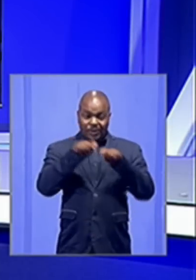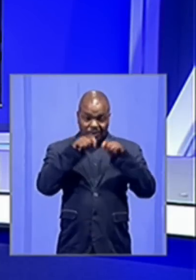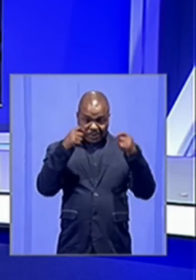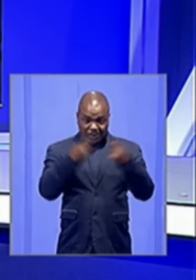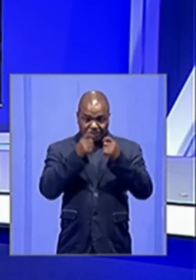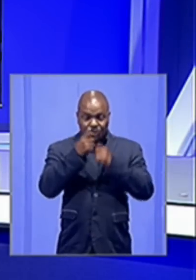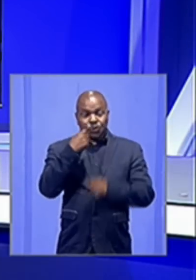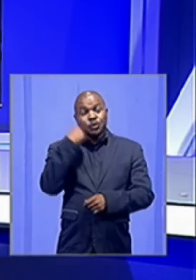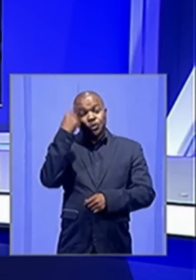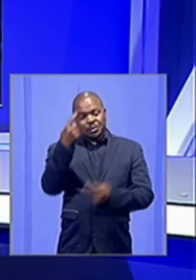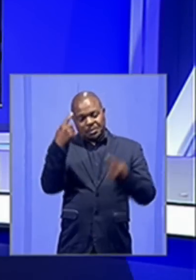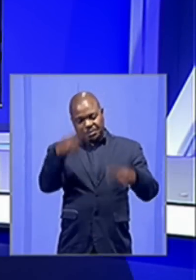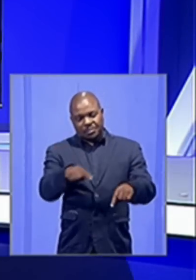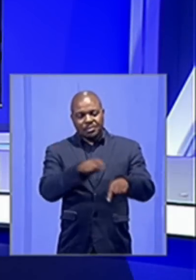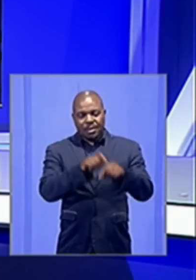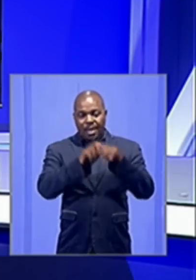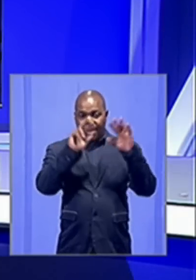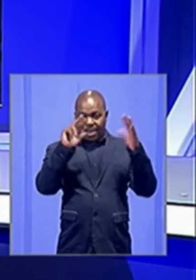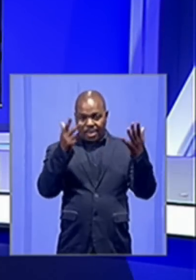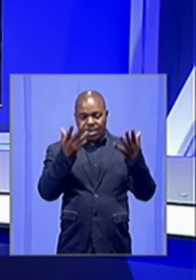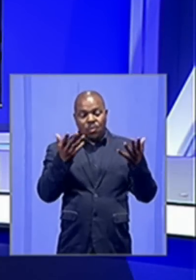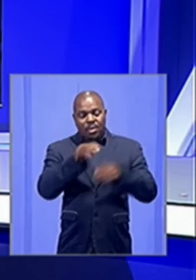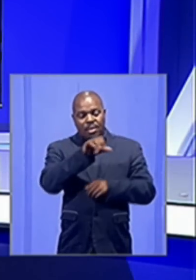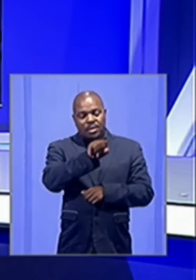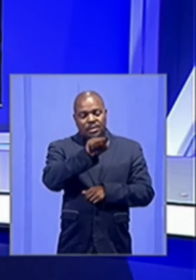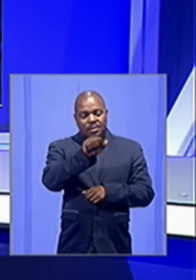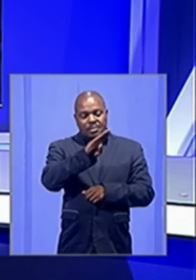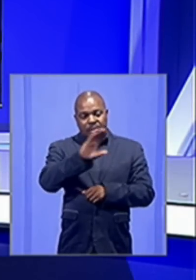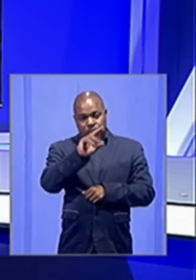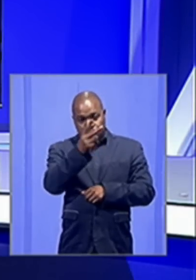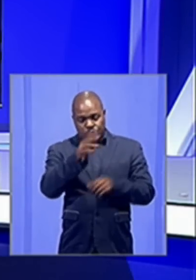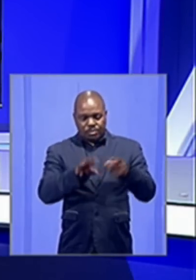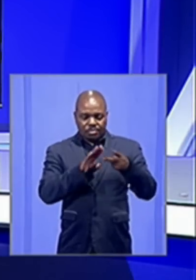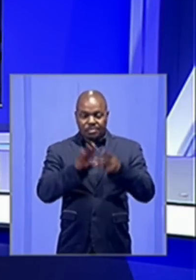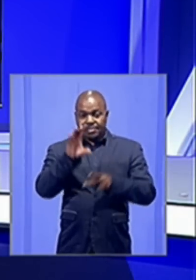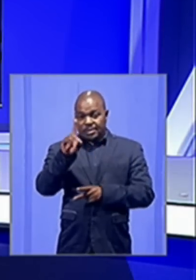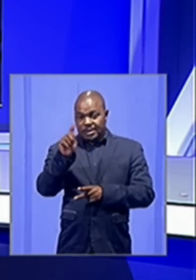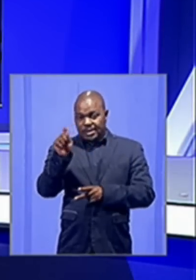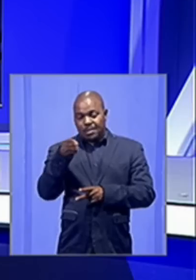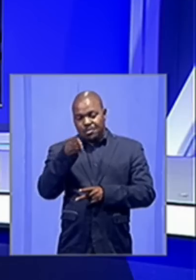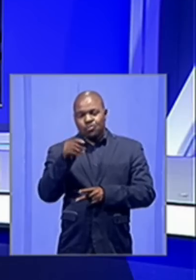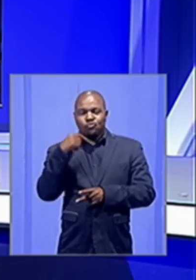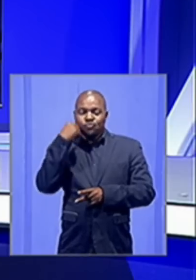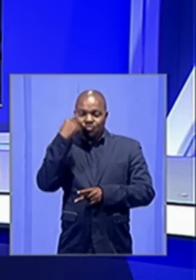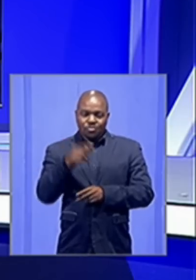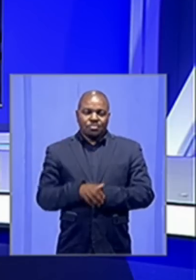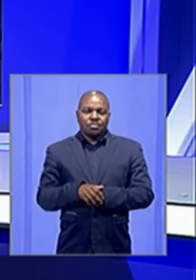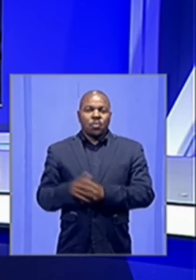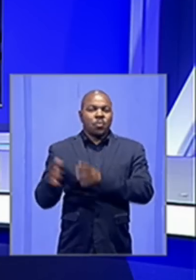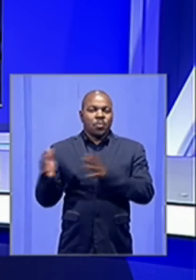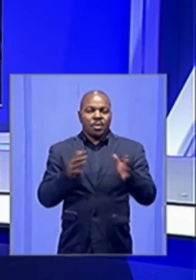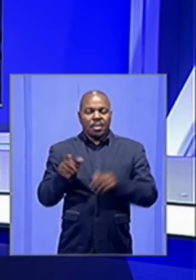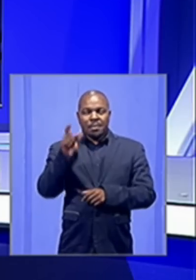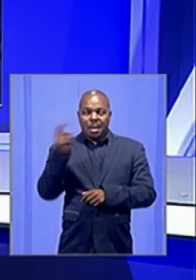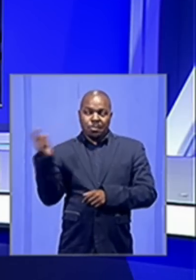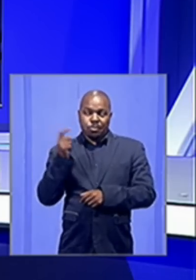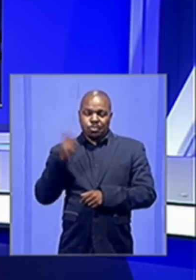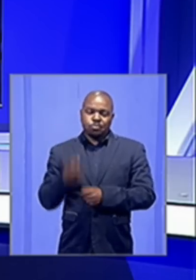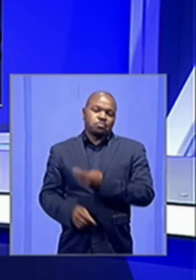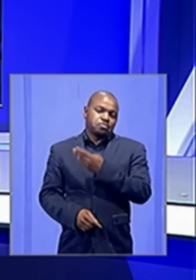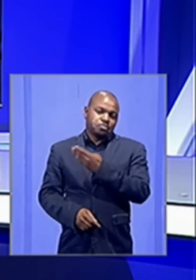ba tla lefa tšona ka iri ya seswai mo go SABC 2 le go DTT go SASA go latela kakanyo ya maemo